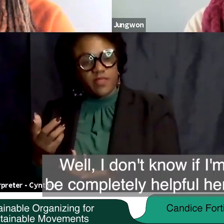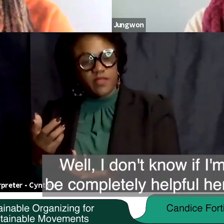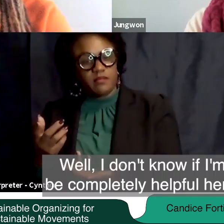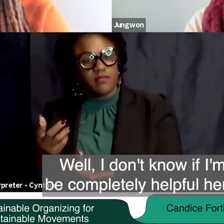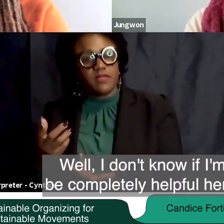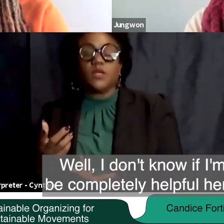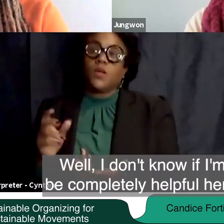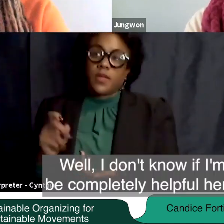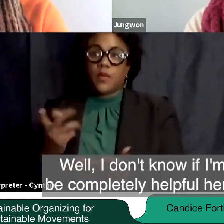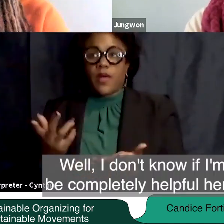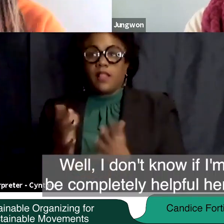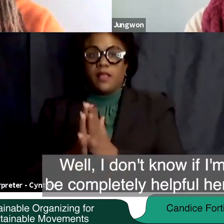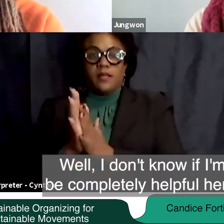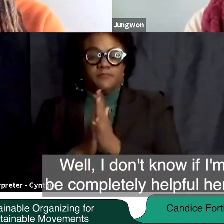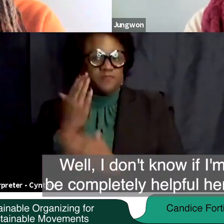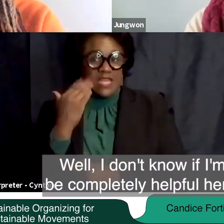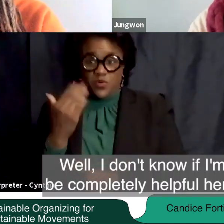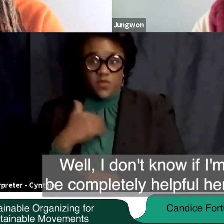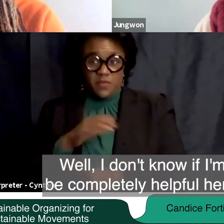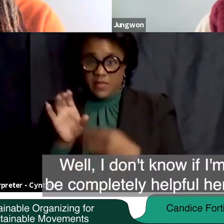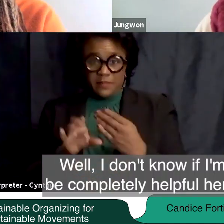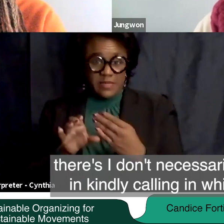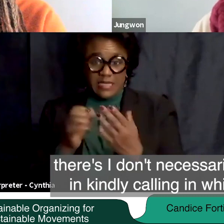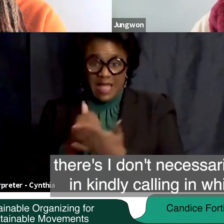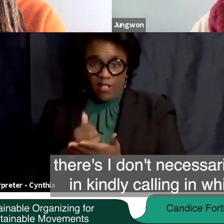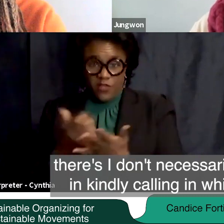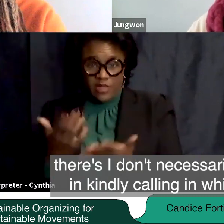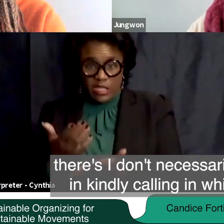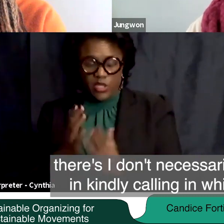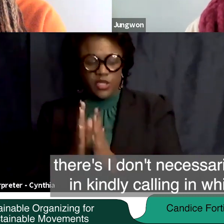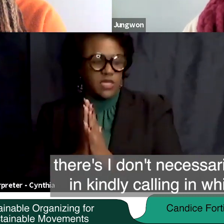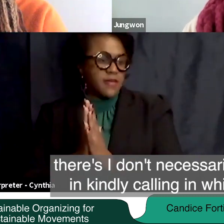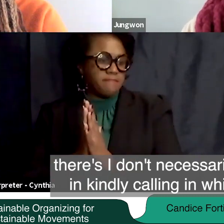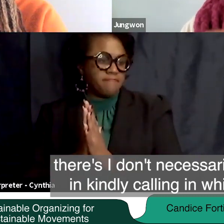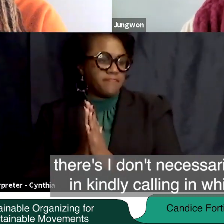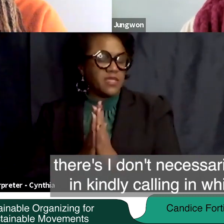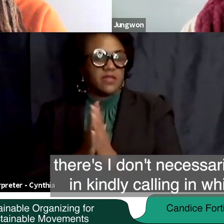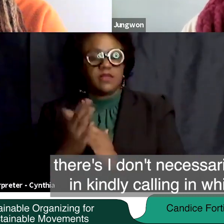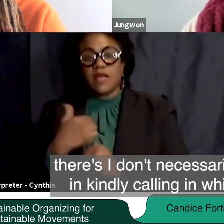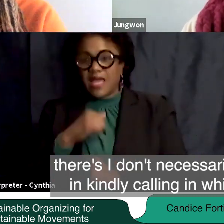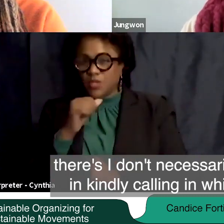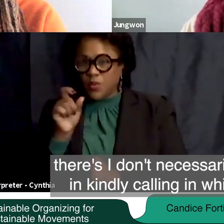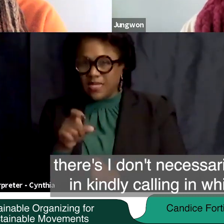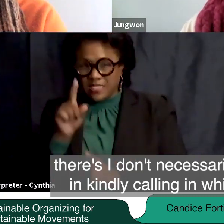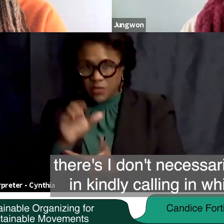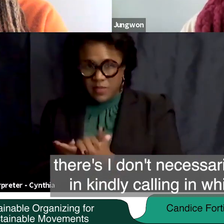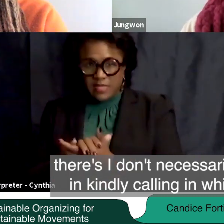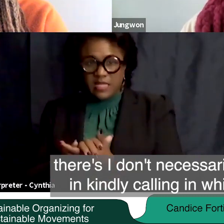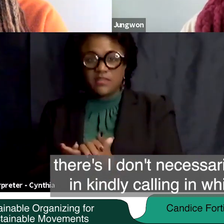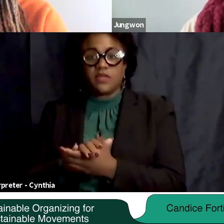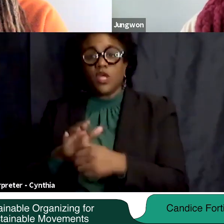Okay, well, I don't know if I'm going to be completely helpful here because there's I don't necessarily believe in kindly calling